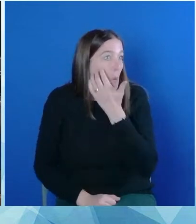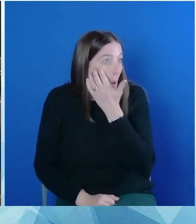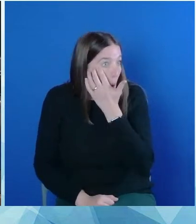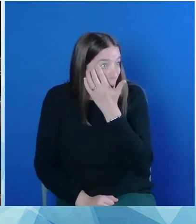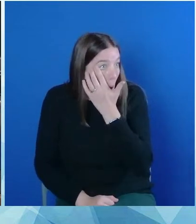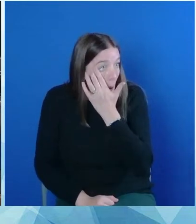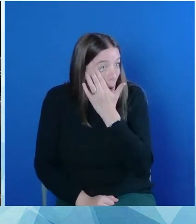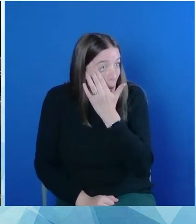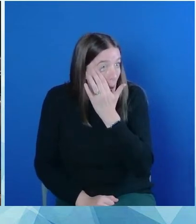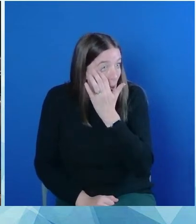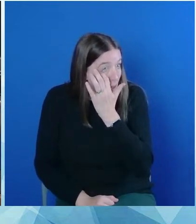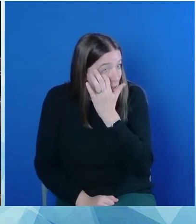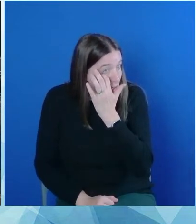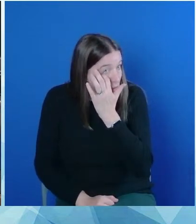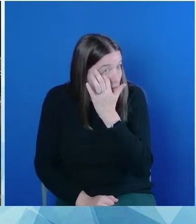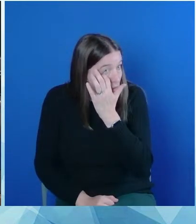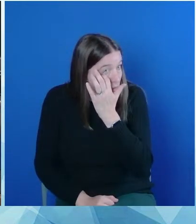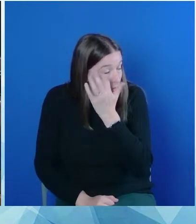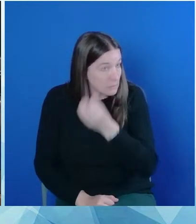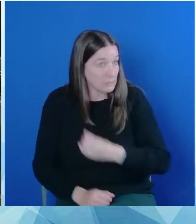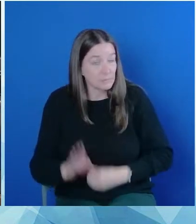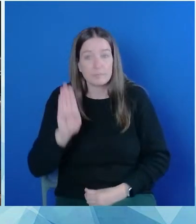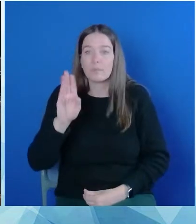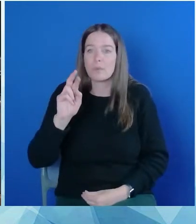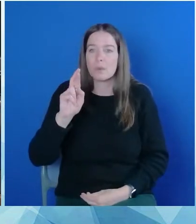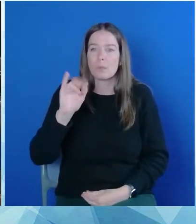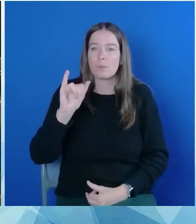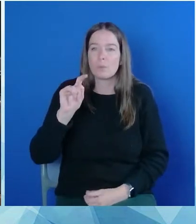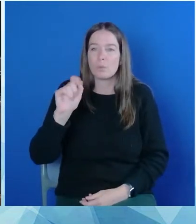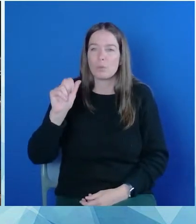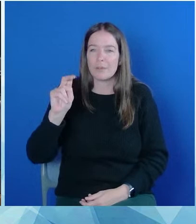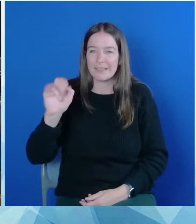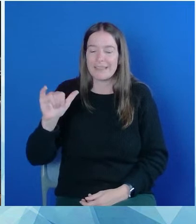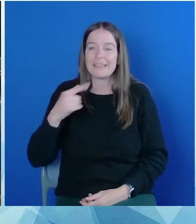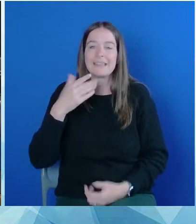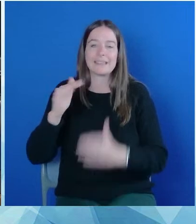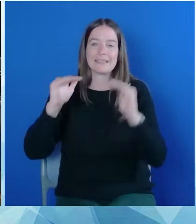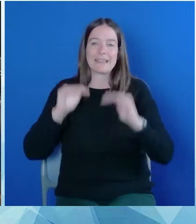The next I have is Bonnell.